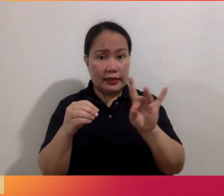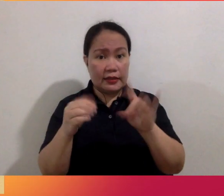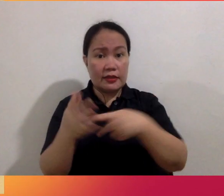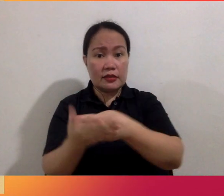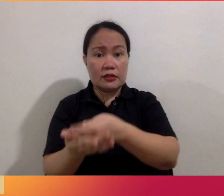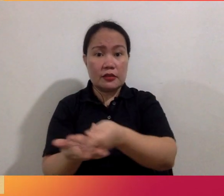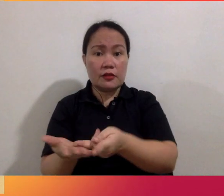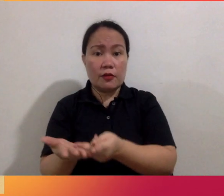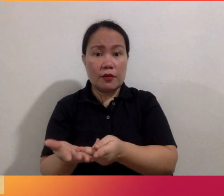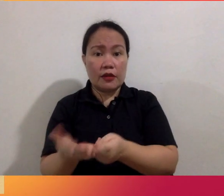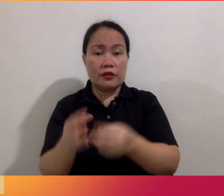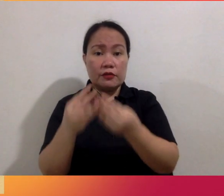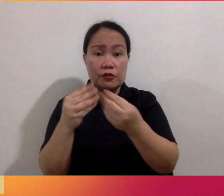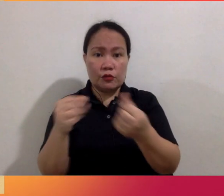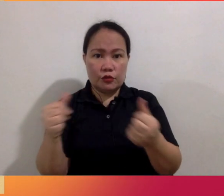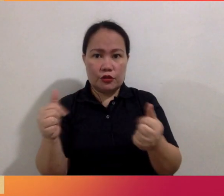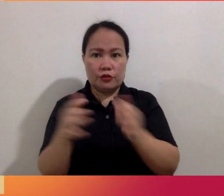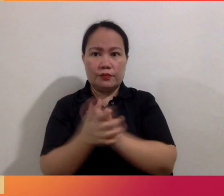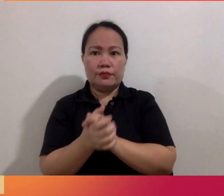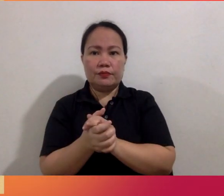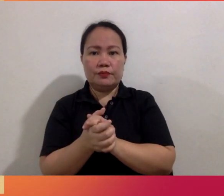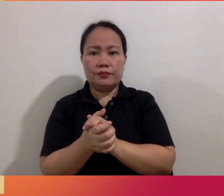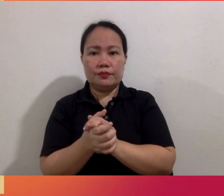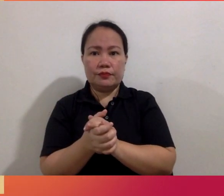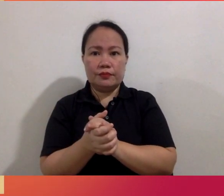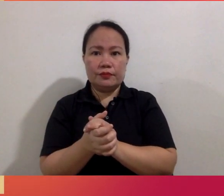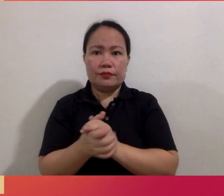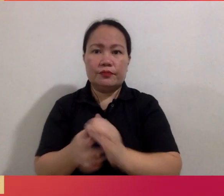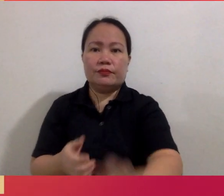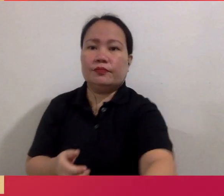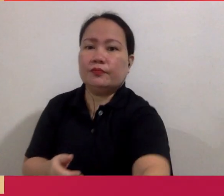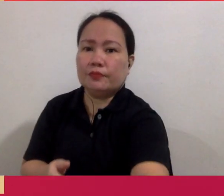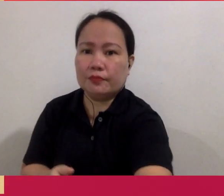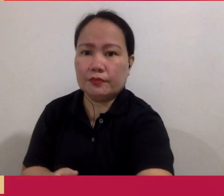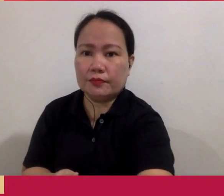part of the solution.